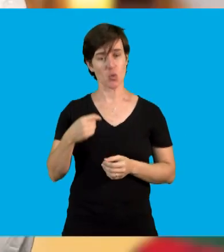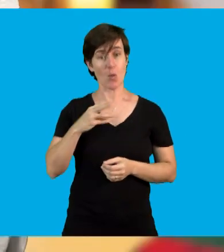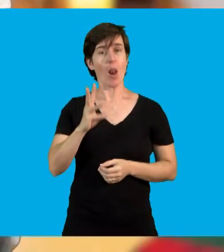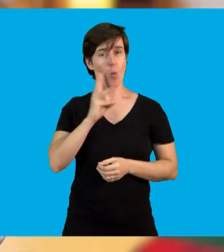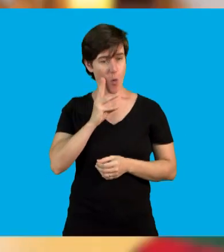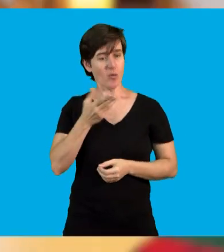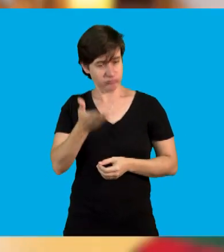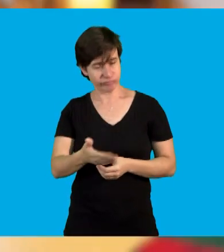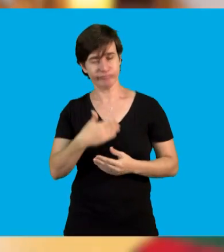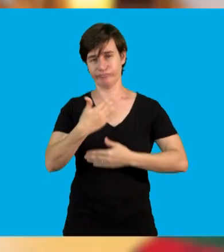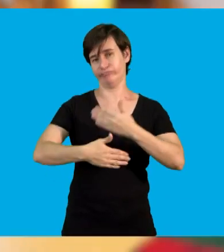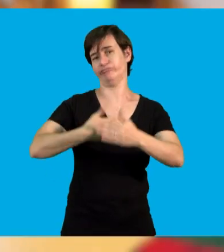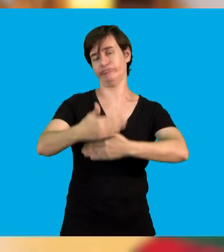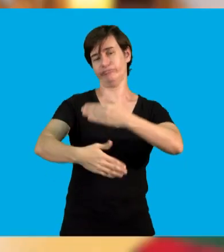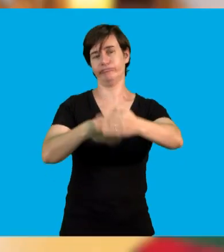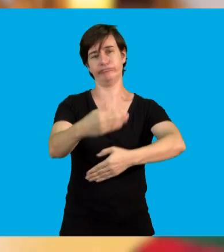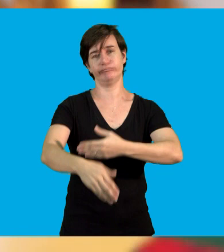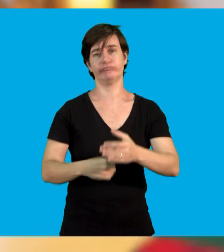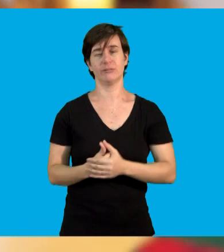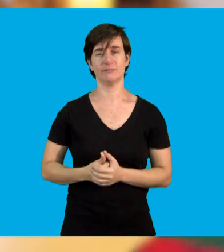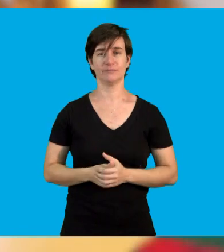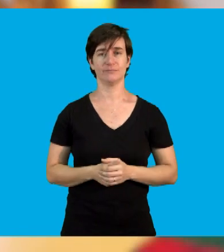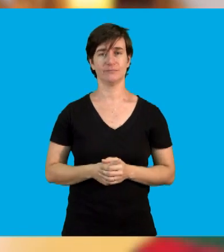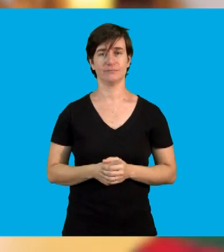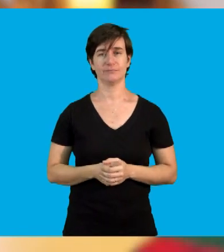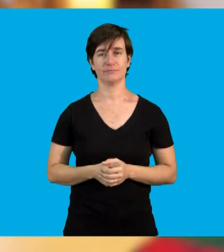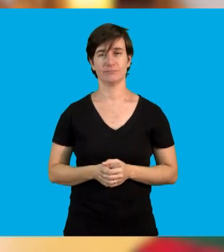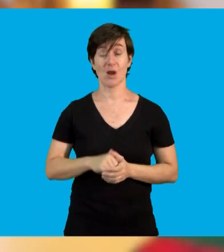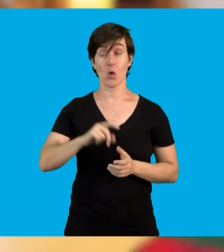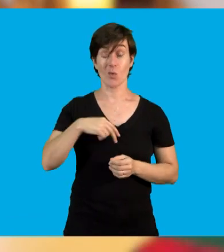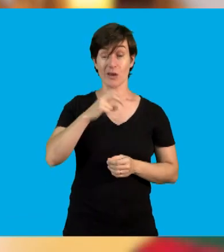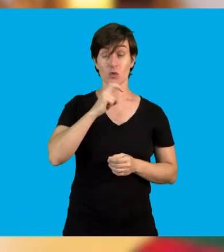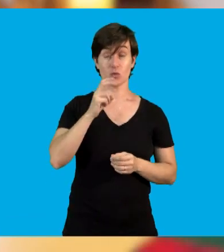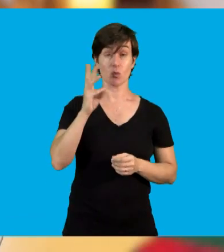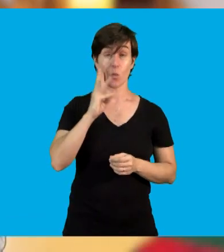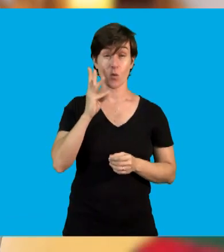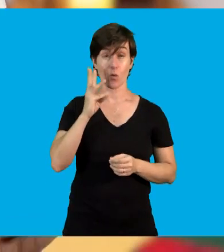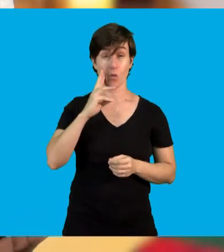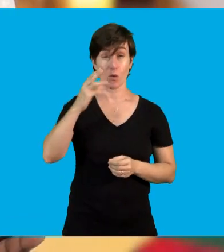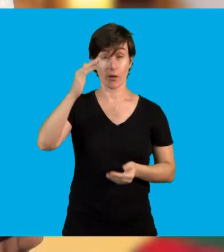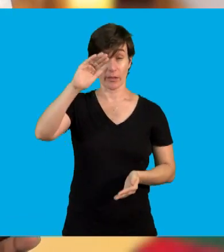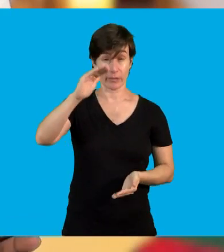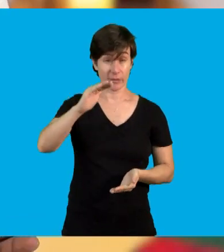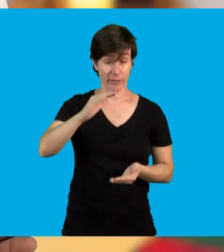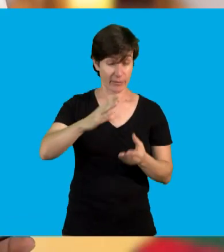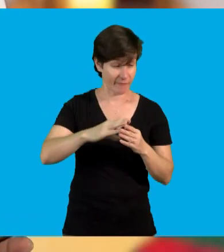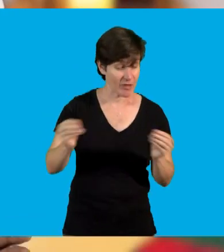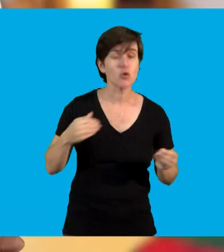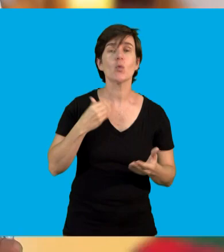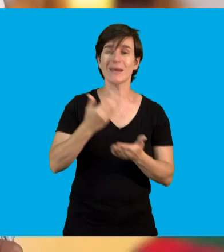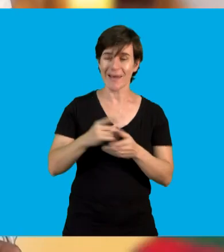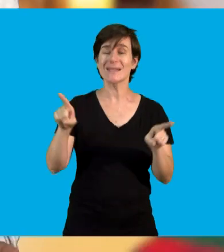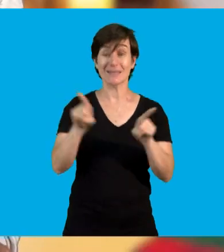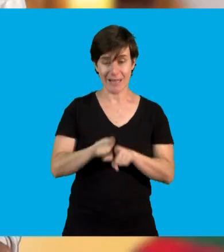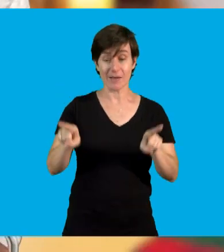will always going to have water, and we are not using this water just